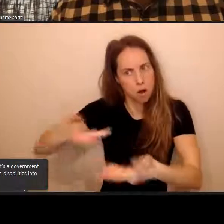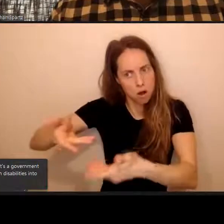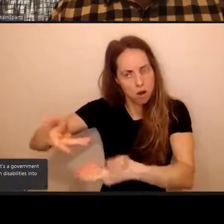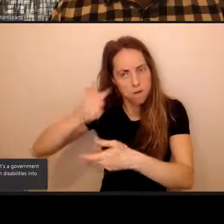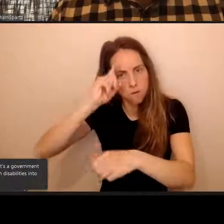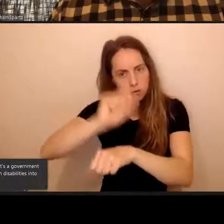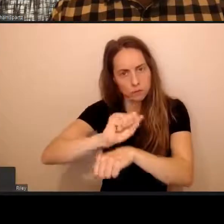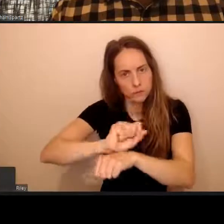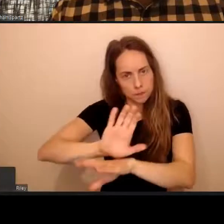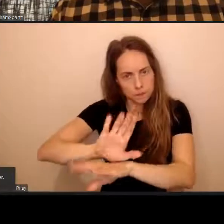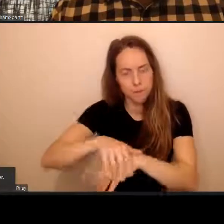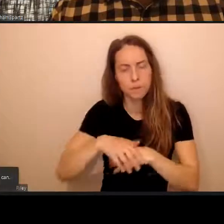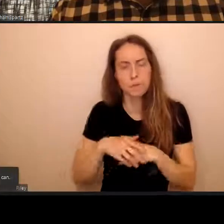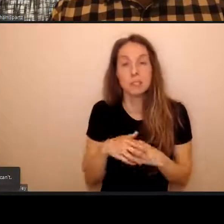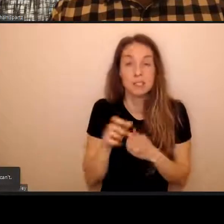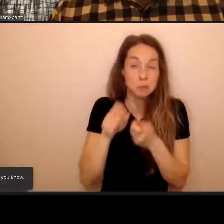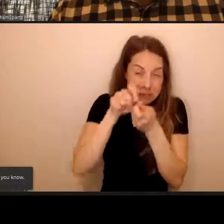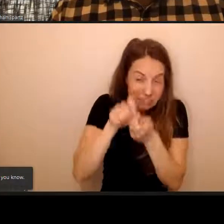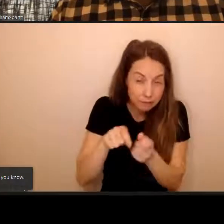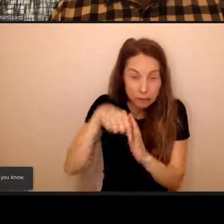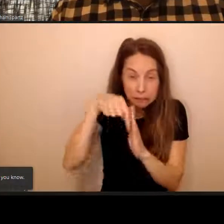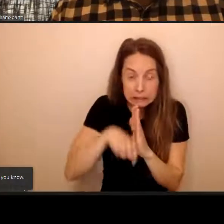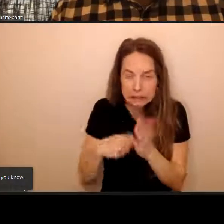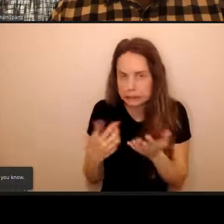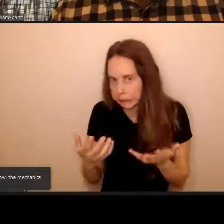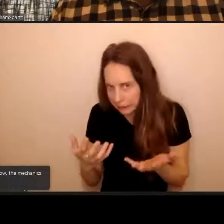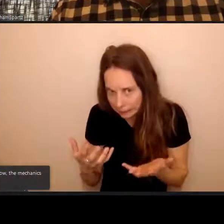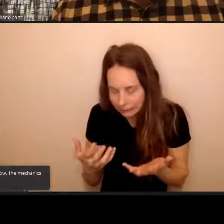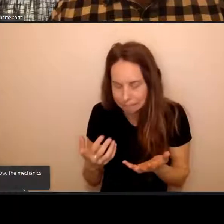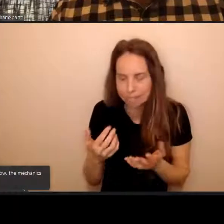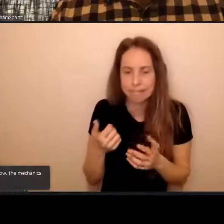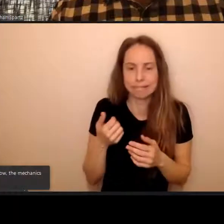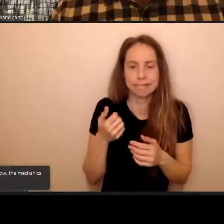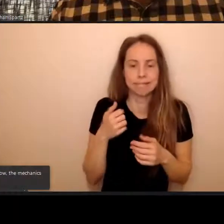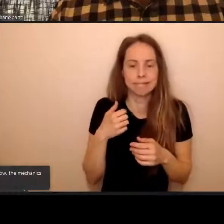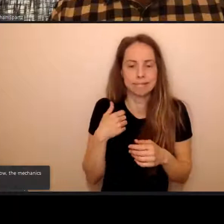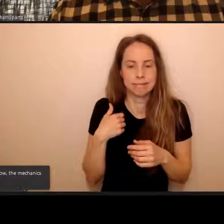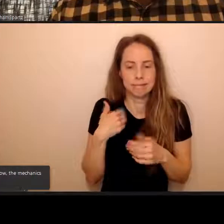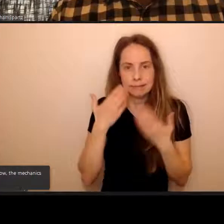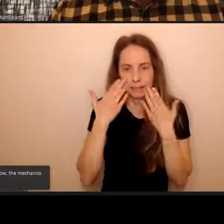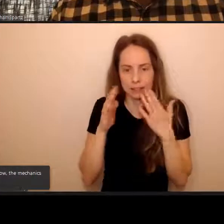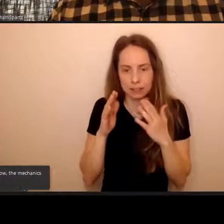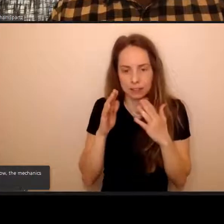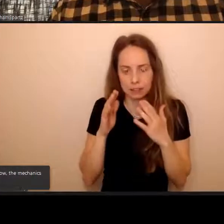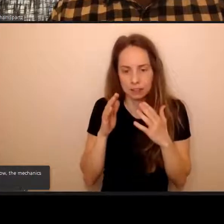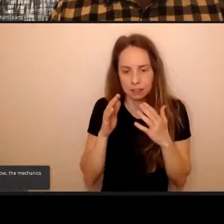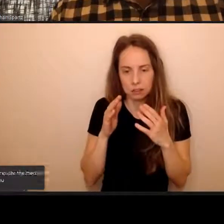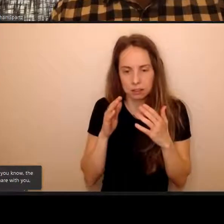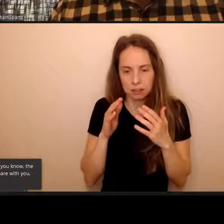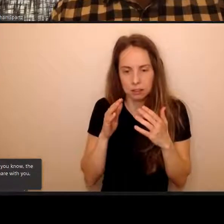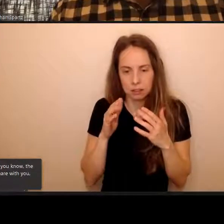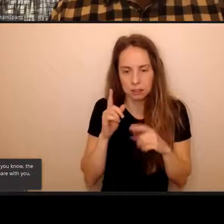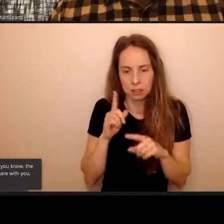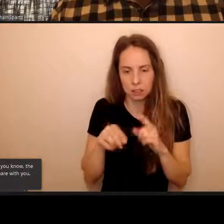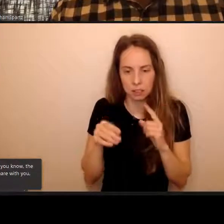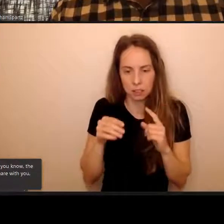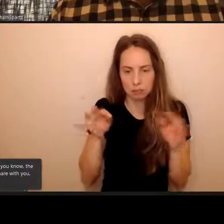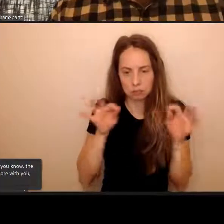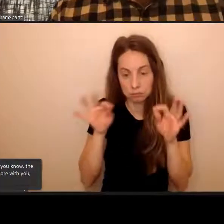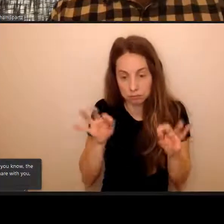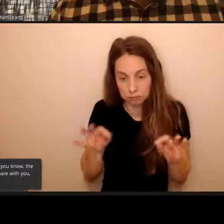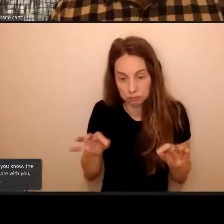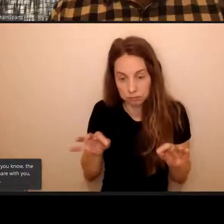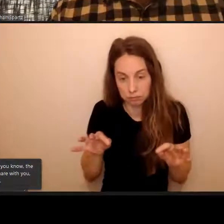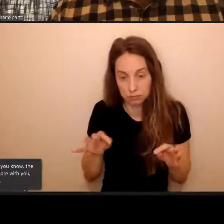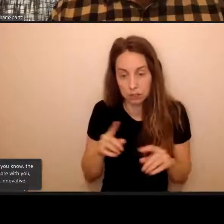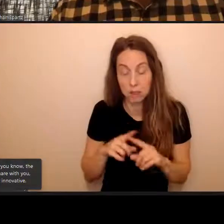The specifics of it, I can't, the mechanics of it, I can't share with you necessarily, but it is